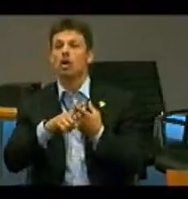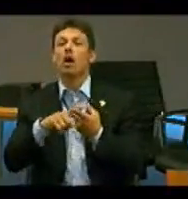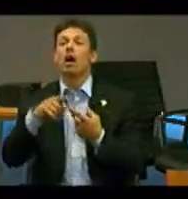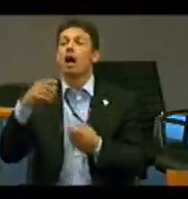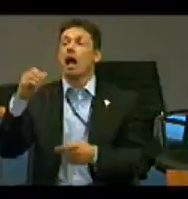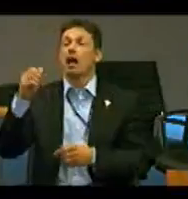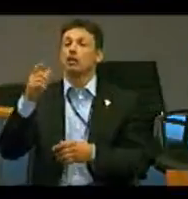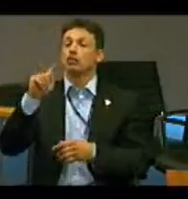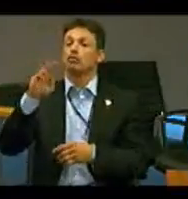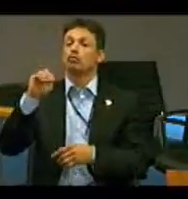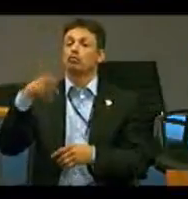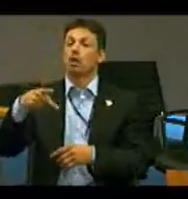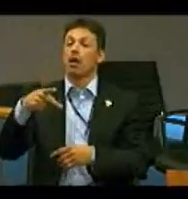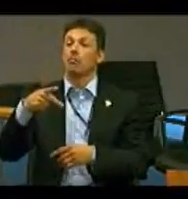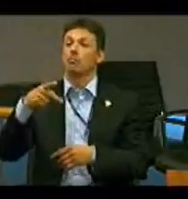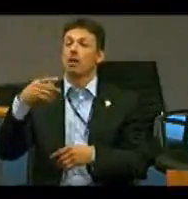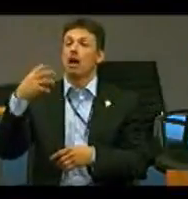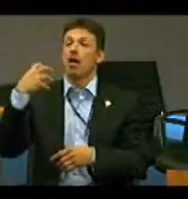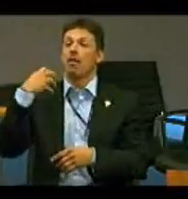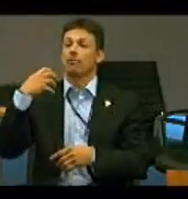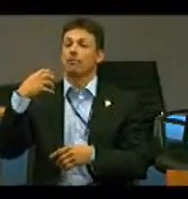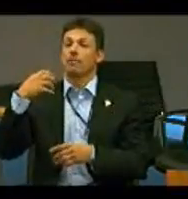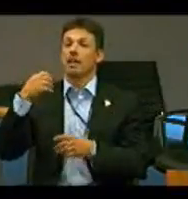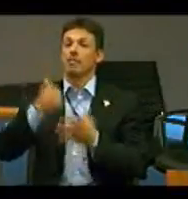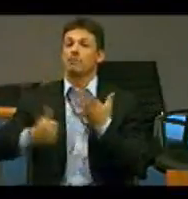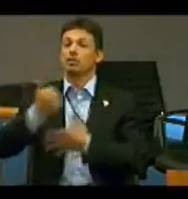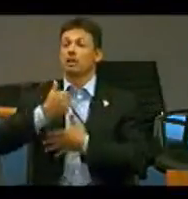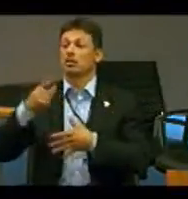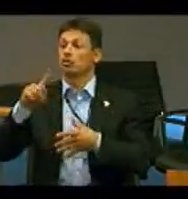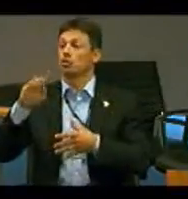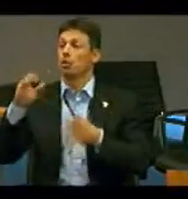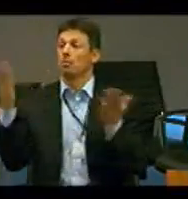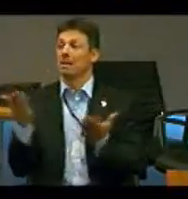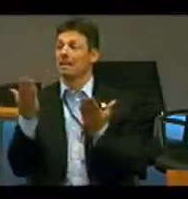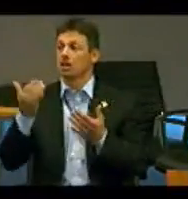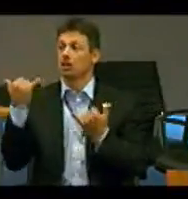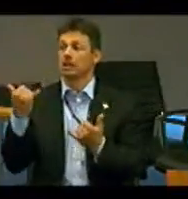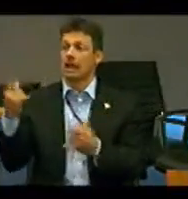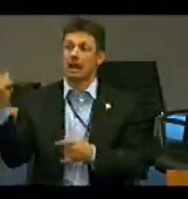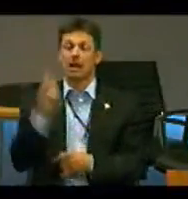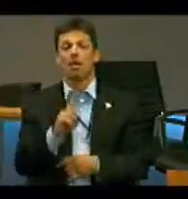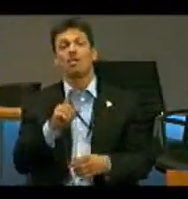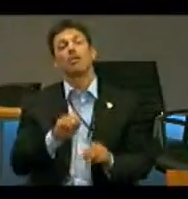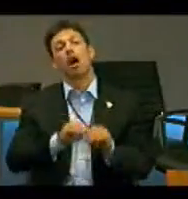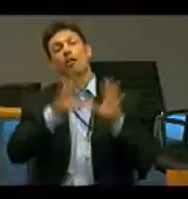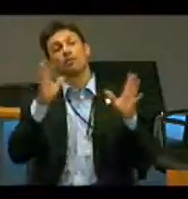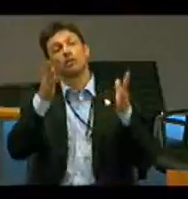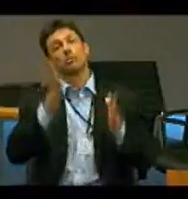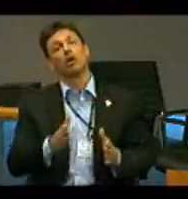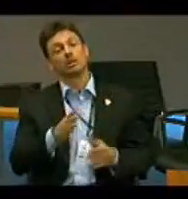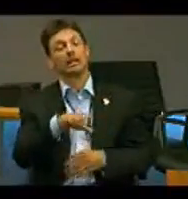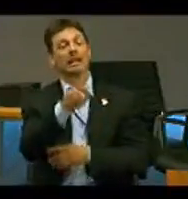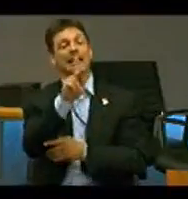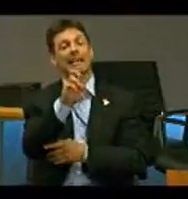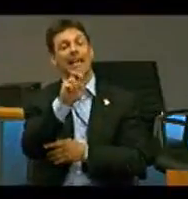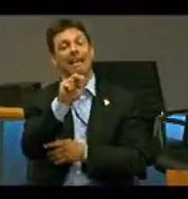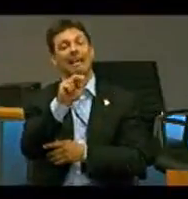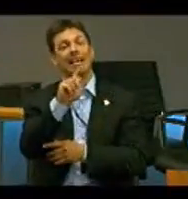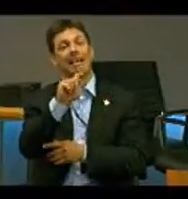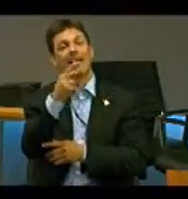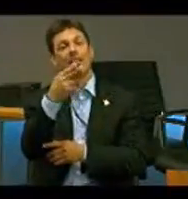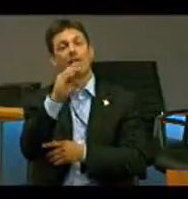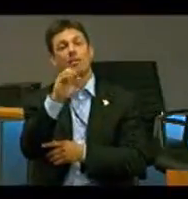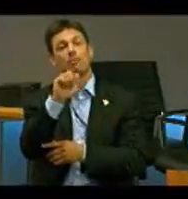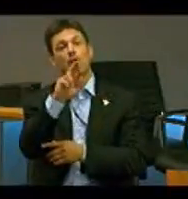this. The problem here, however, the obvious person to bring in would have been Kenneth Marcus, the nominee for the chair's old